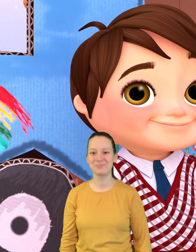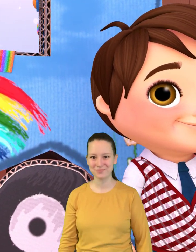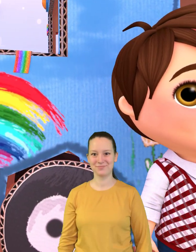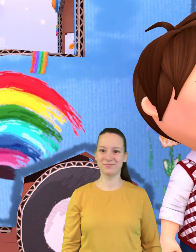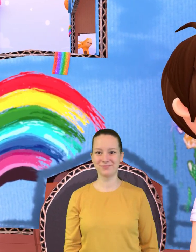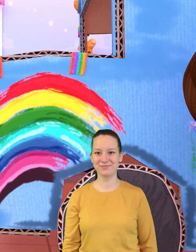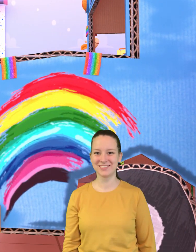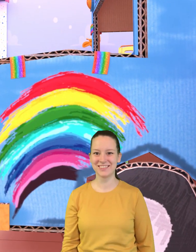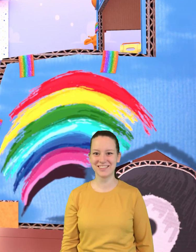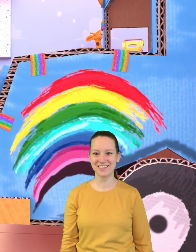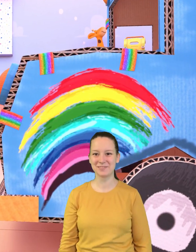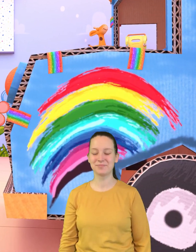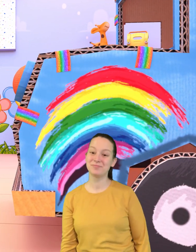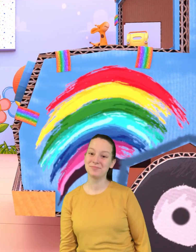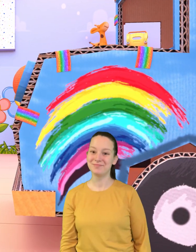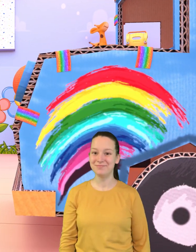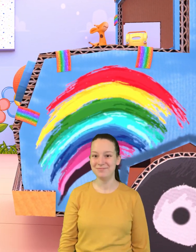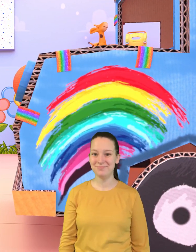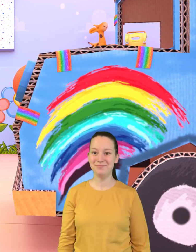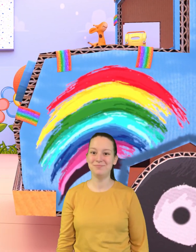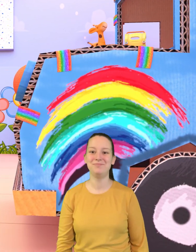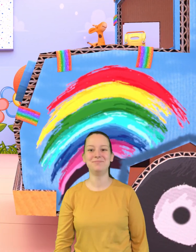thank you